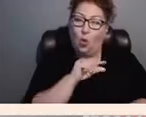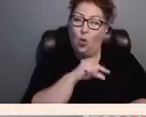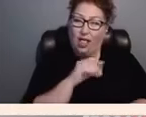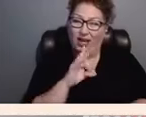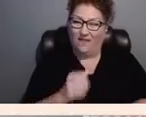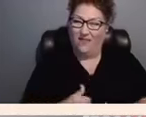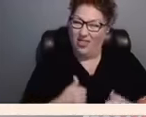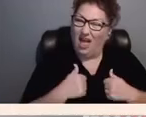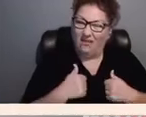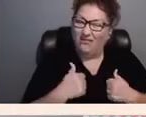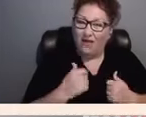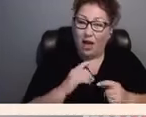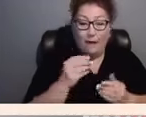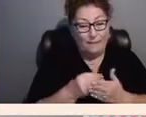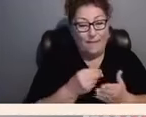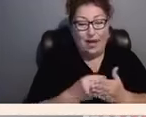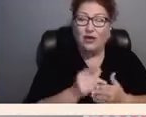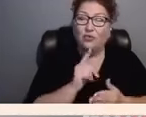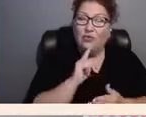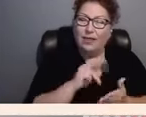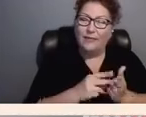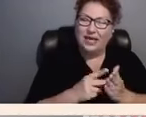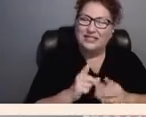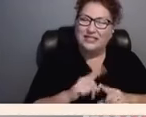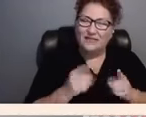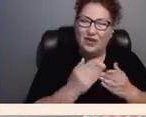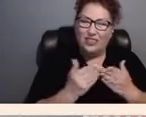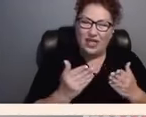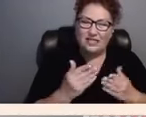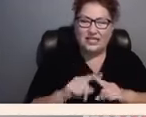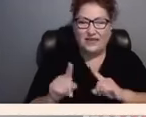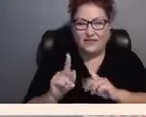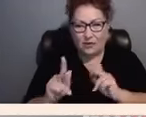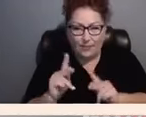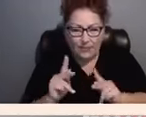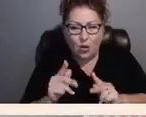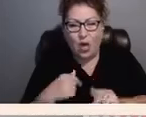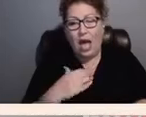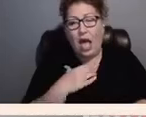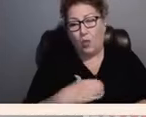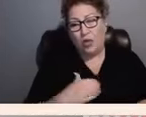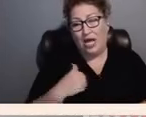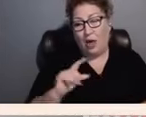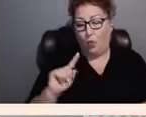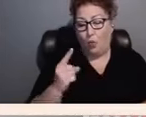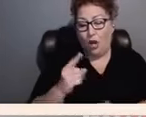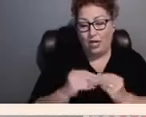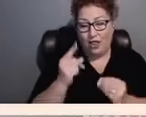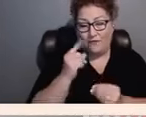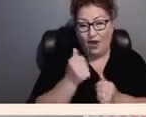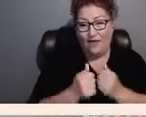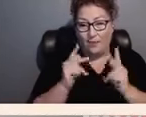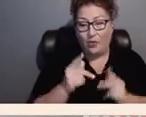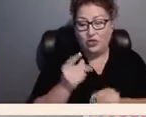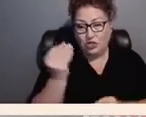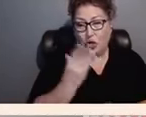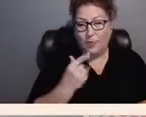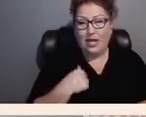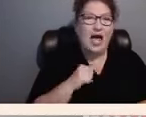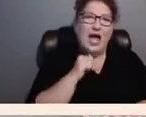money means very different things to many different people. And I wish I had $1 for every person that said to me, I just don't manage money